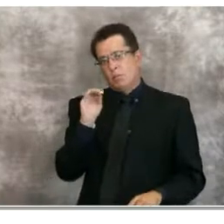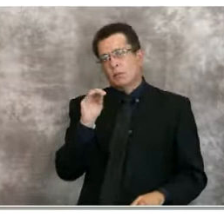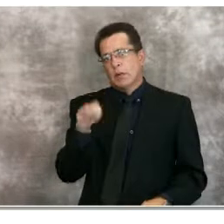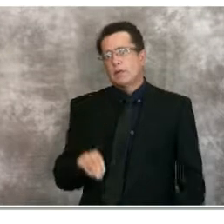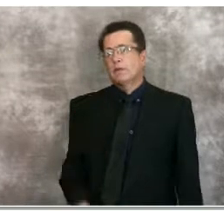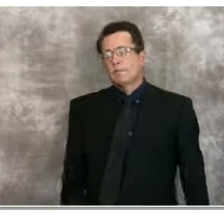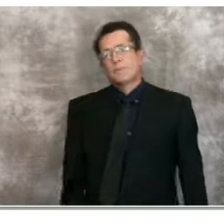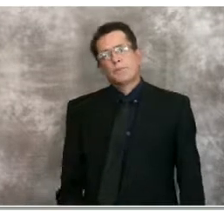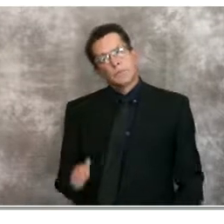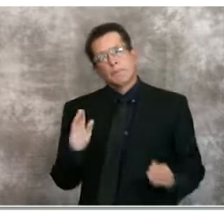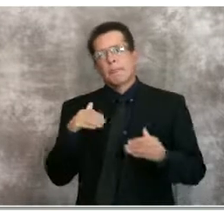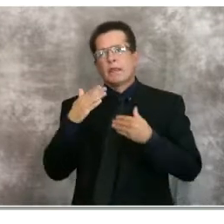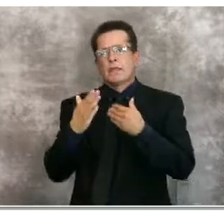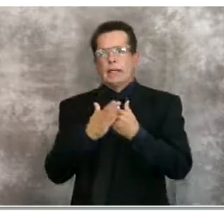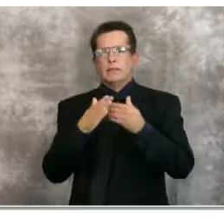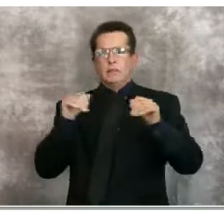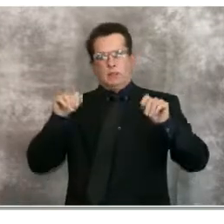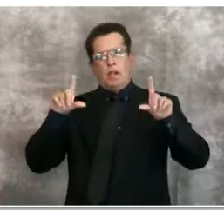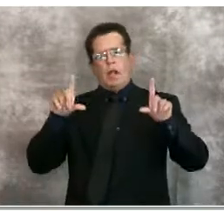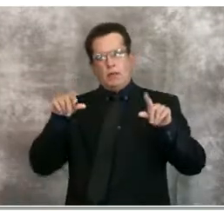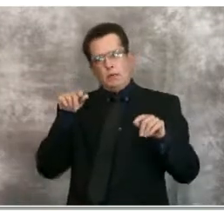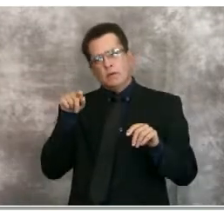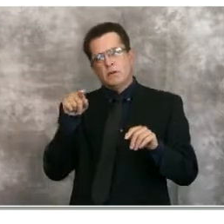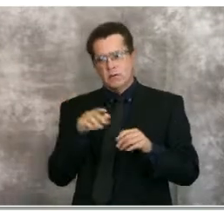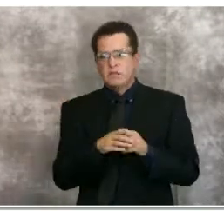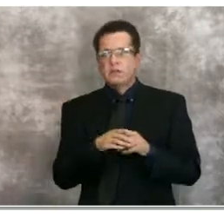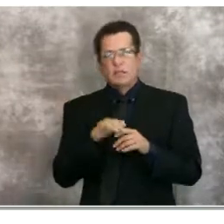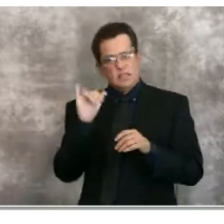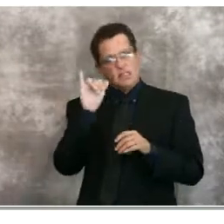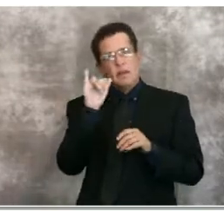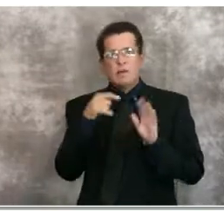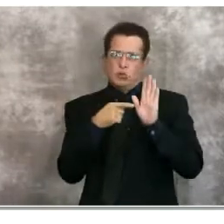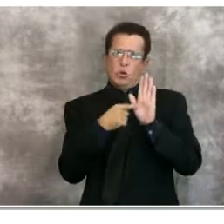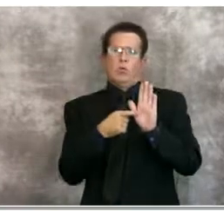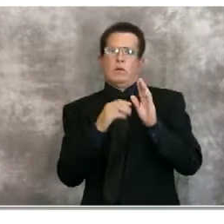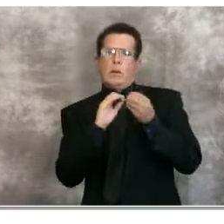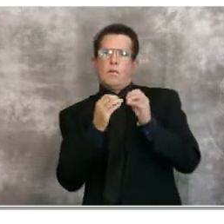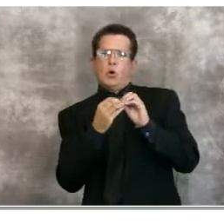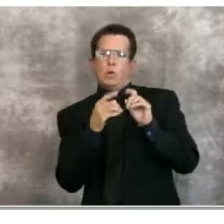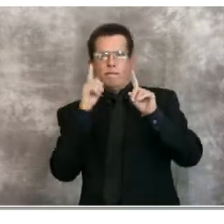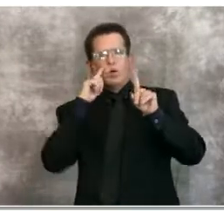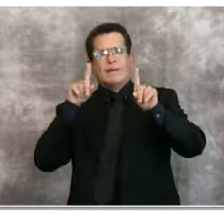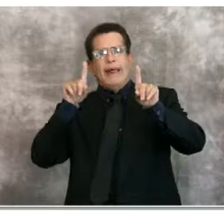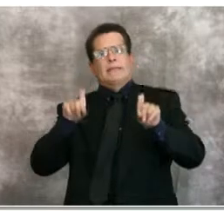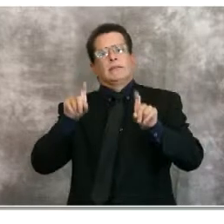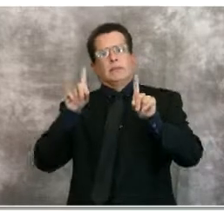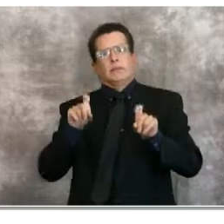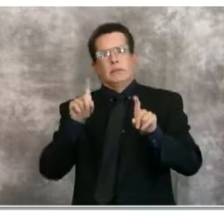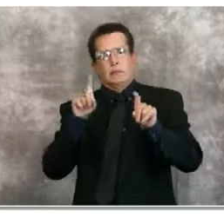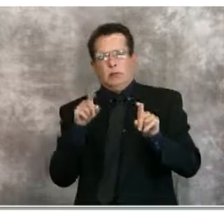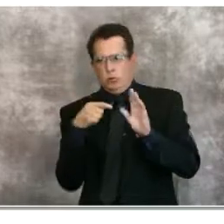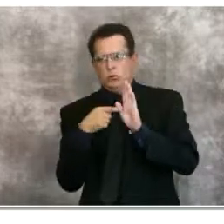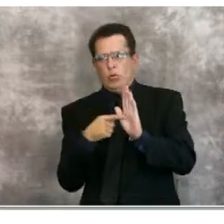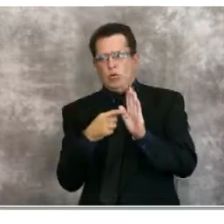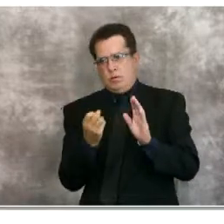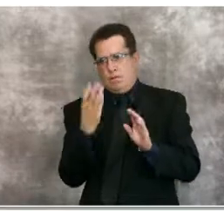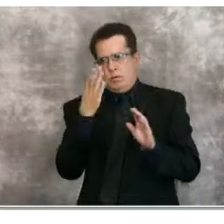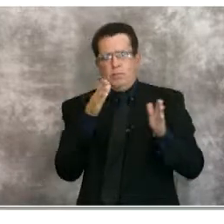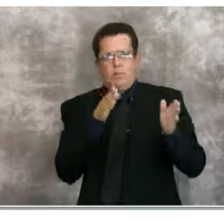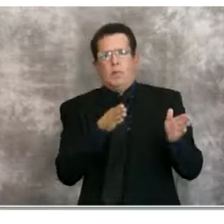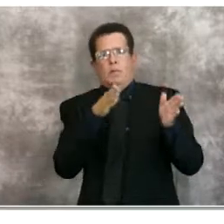slide. So this just supports the testing information that shows over the past